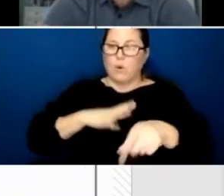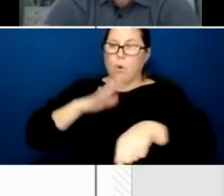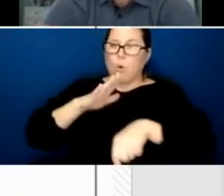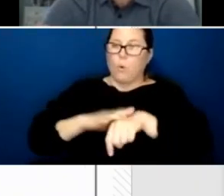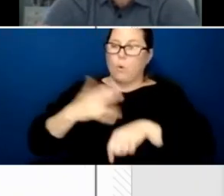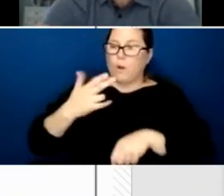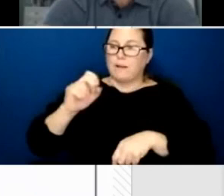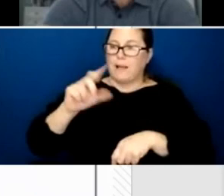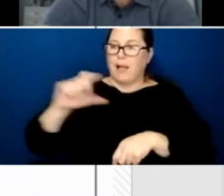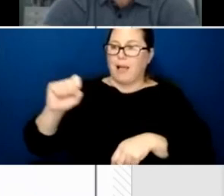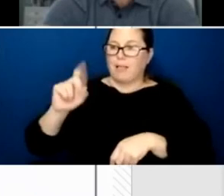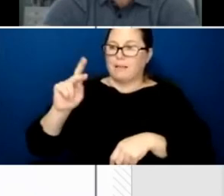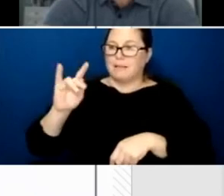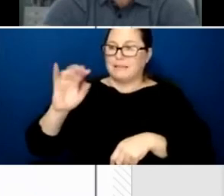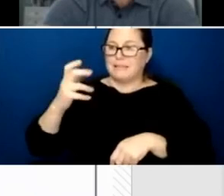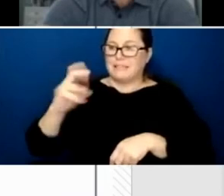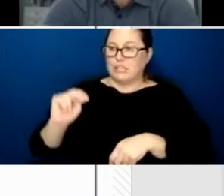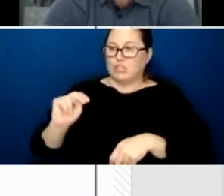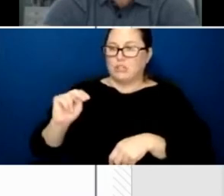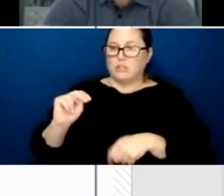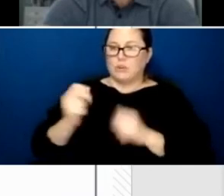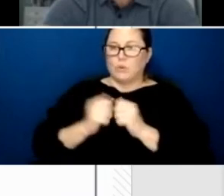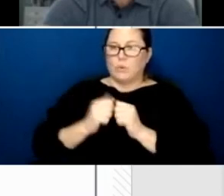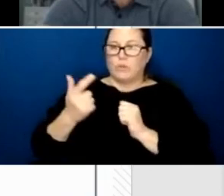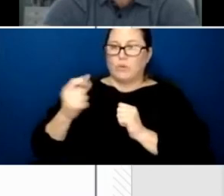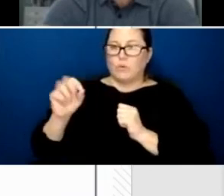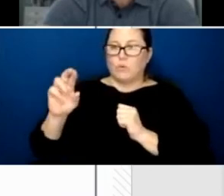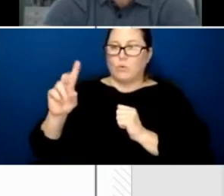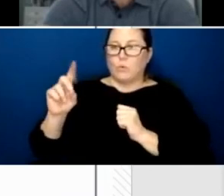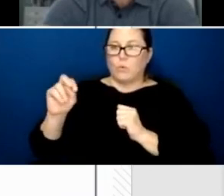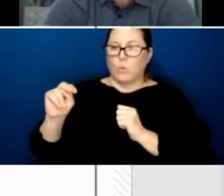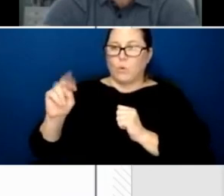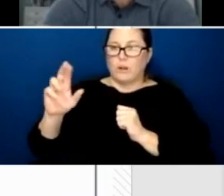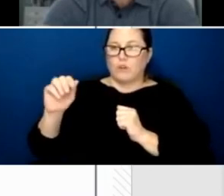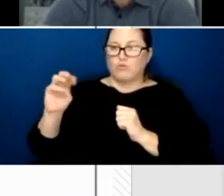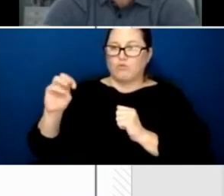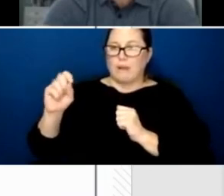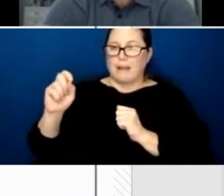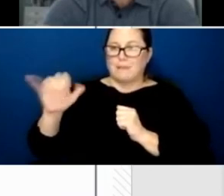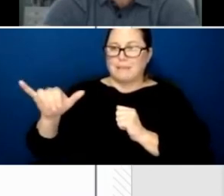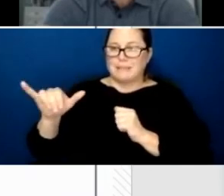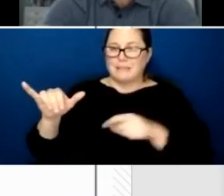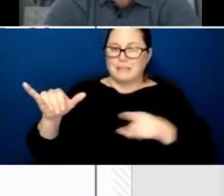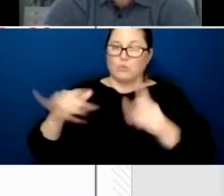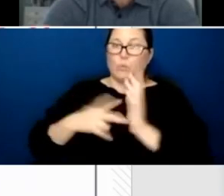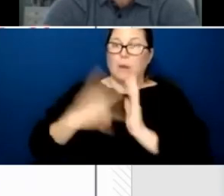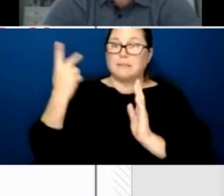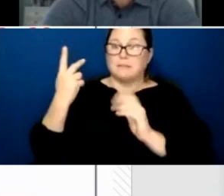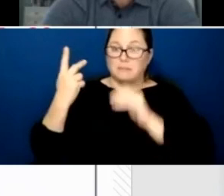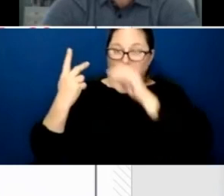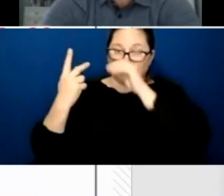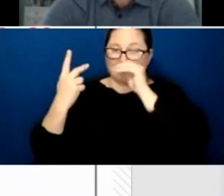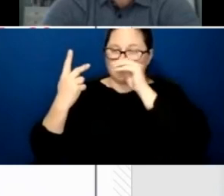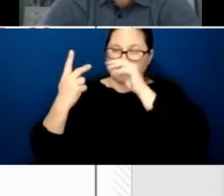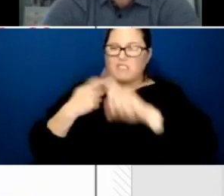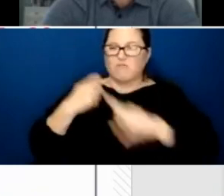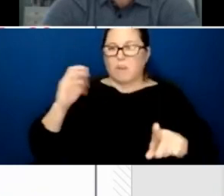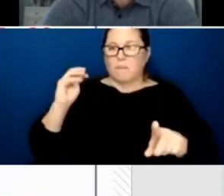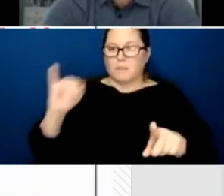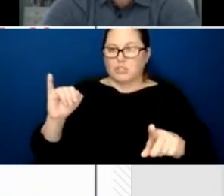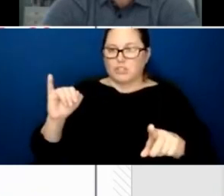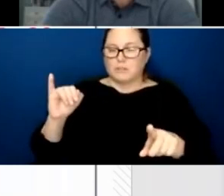Kitchen with Gordon Ramsay on Fox. So he's an executive chef in Michigan. So really cool conversation there. And finally, if you